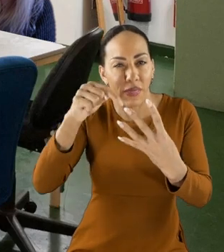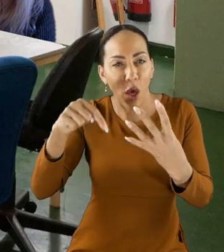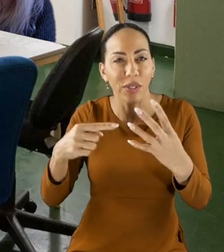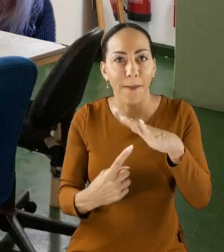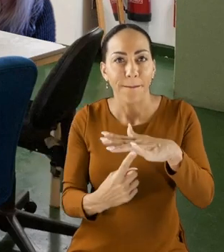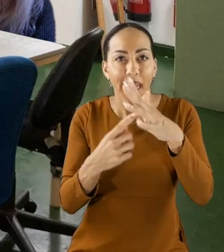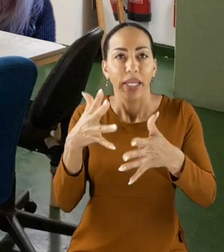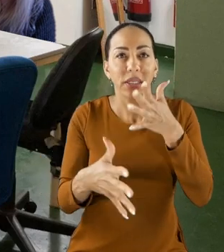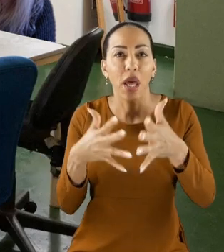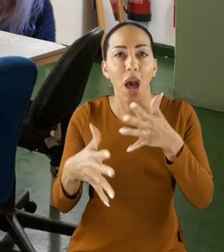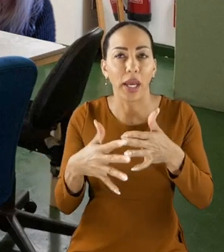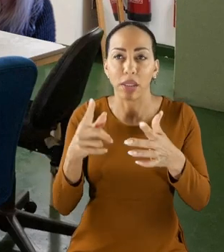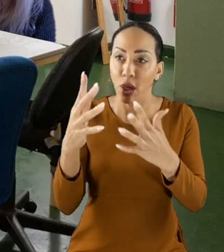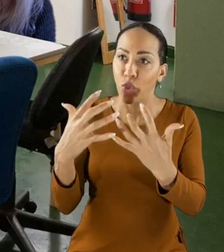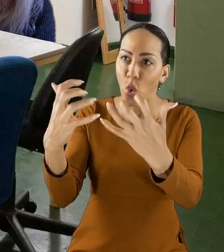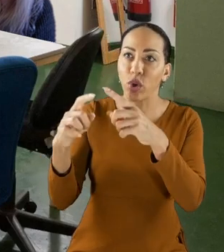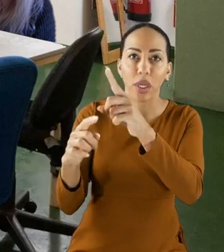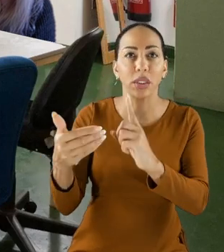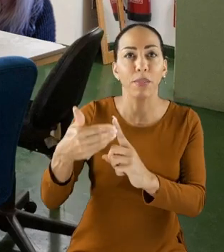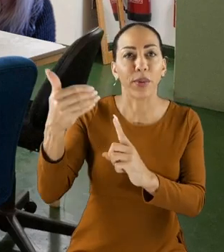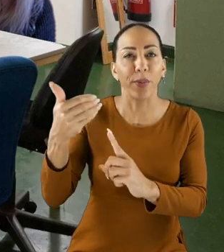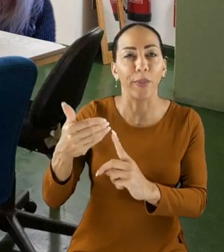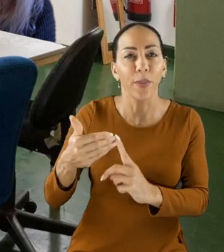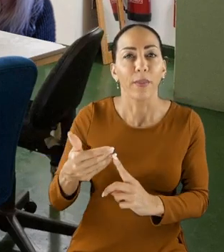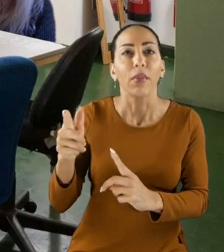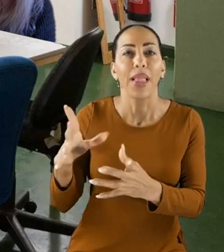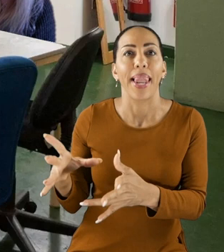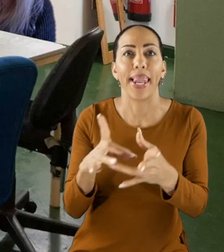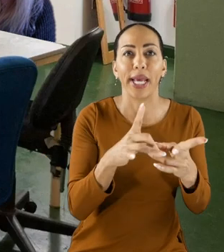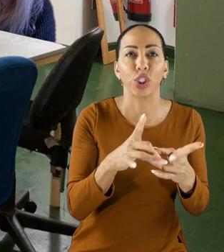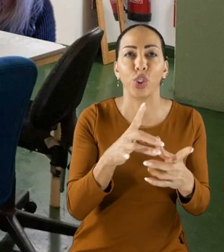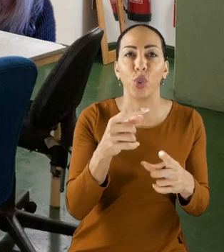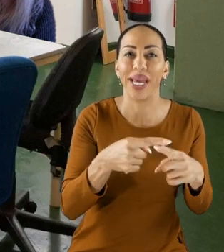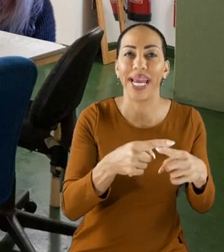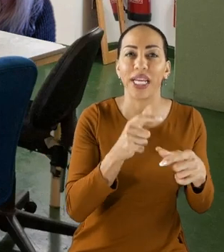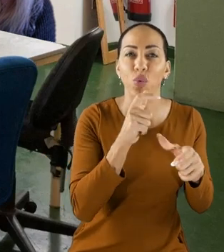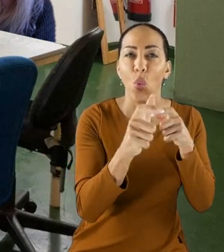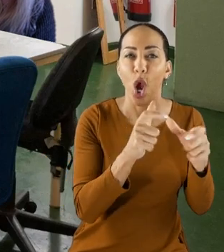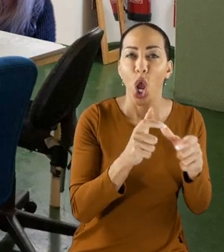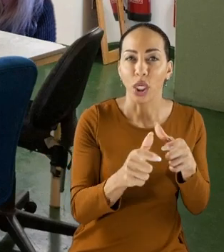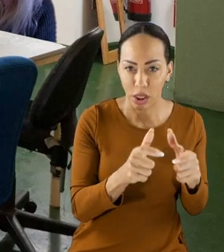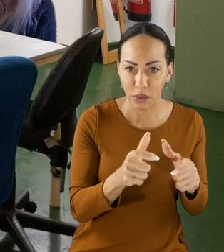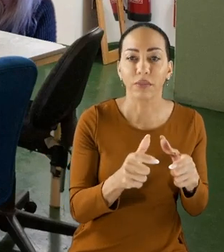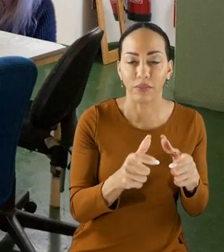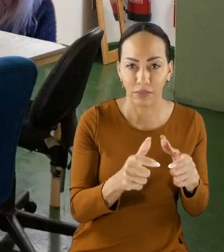identified those signs that would be immediately recognisable as connected to a specific word, and the words that were most